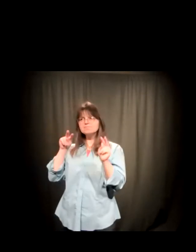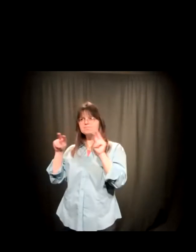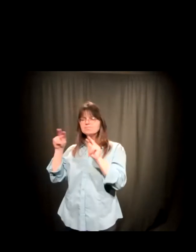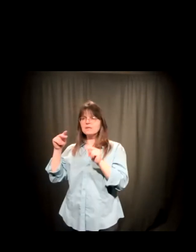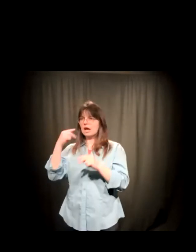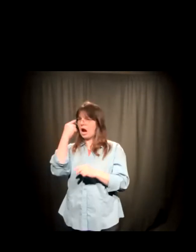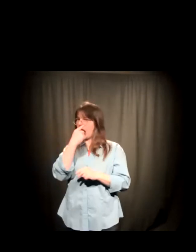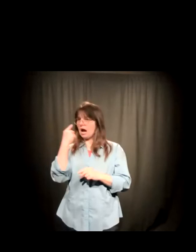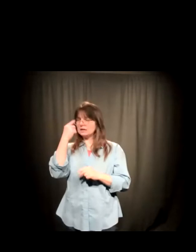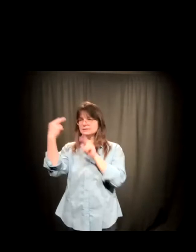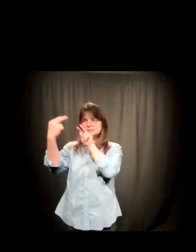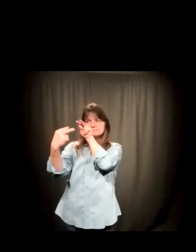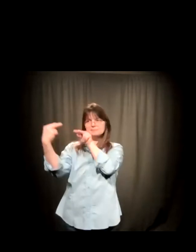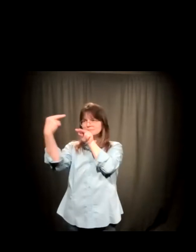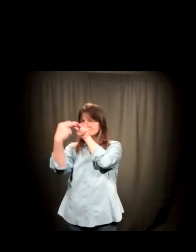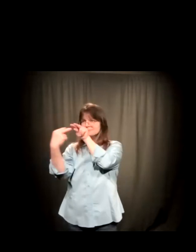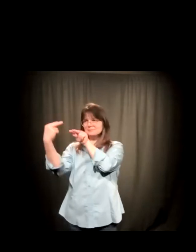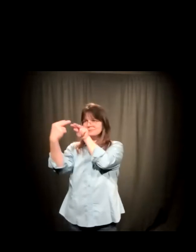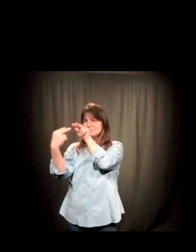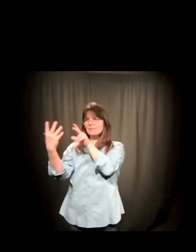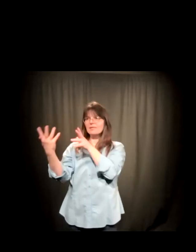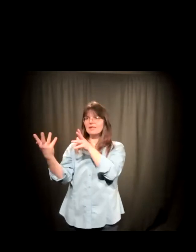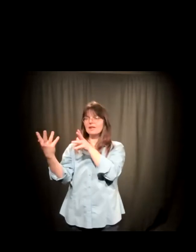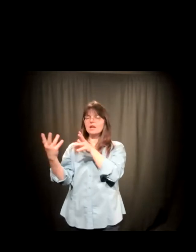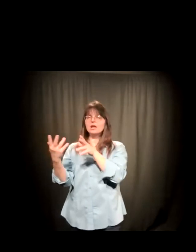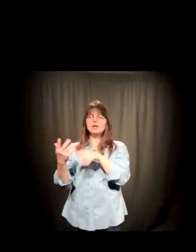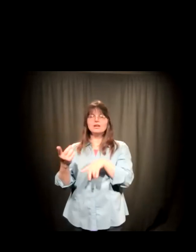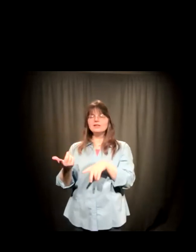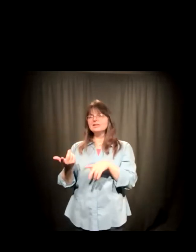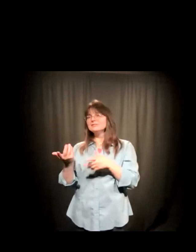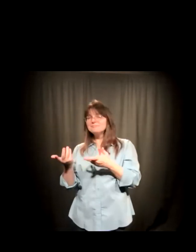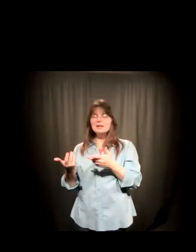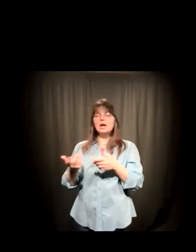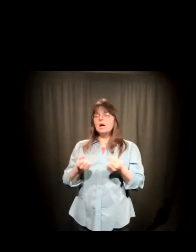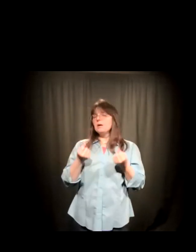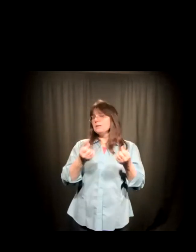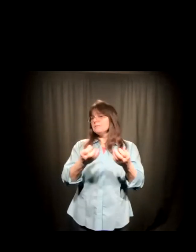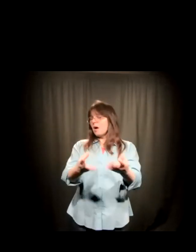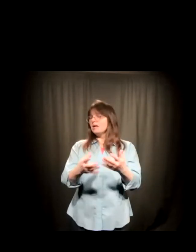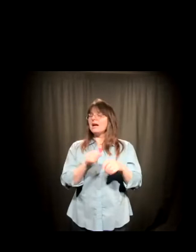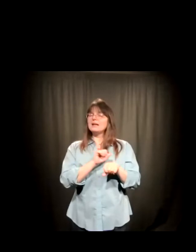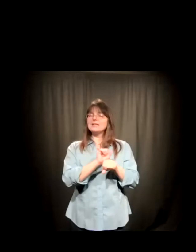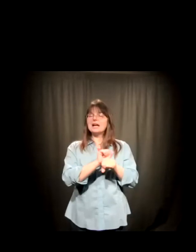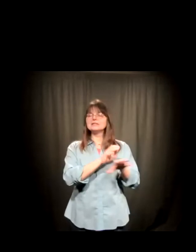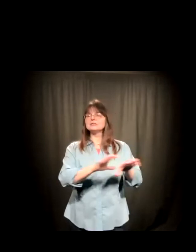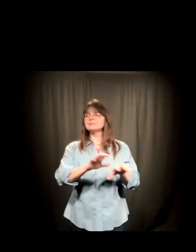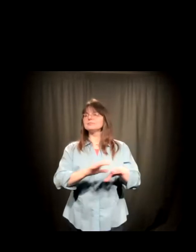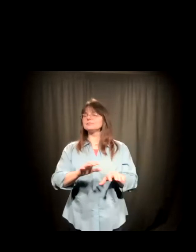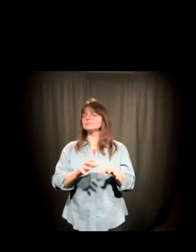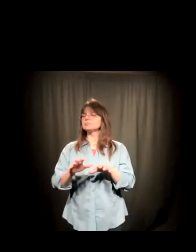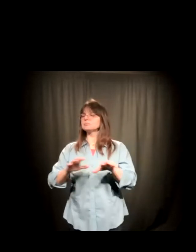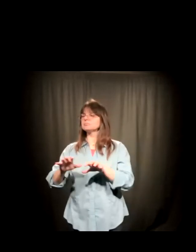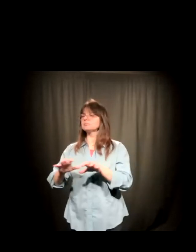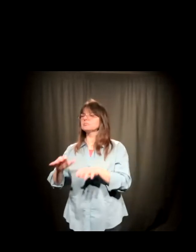eyes. And since it doesn't lend itself to multitasking, when we were doing something else, we filled those moments not with the clatter